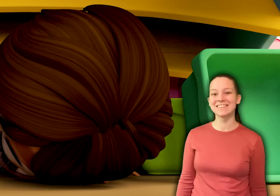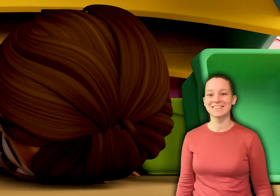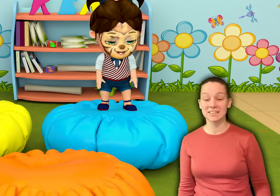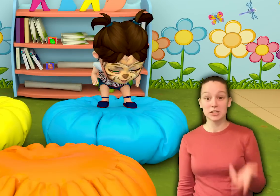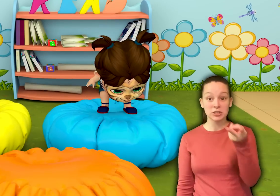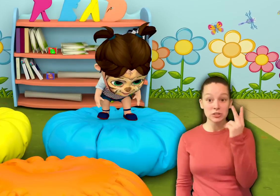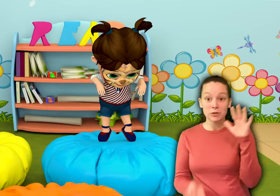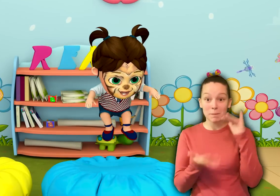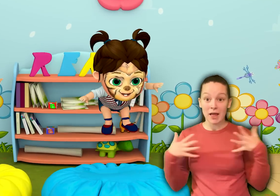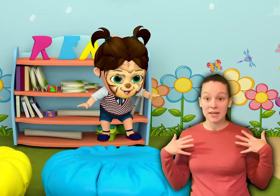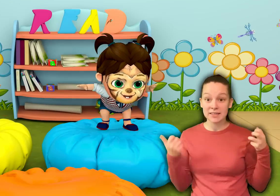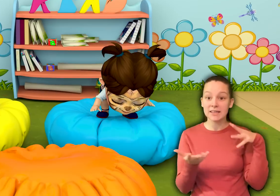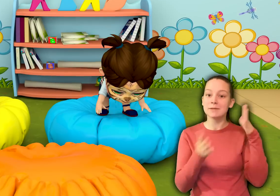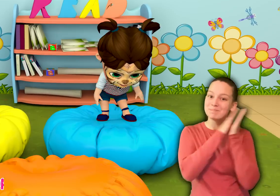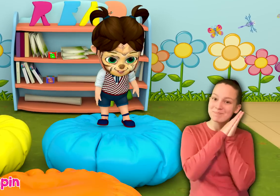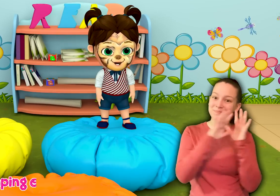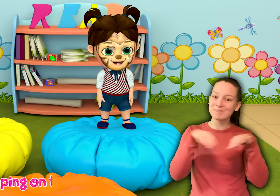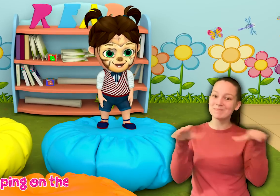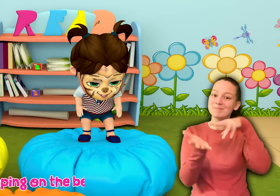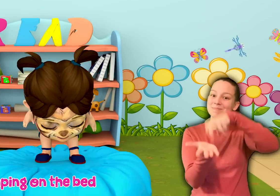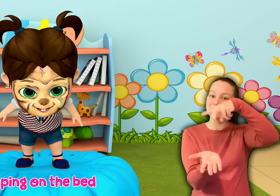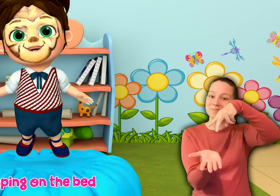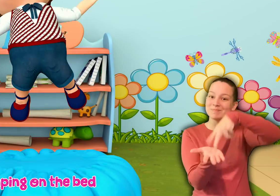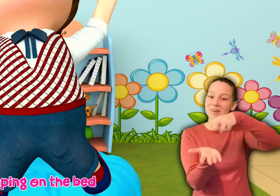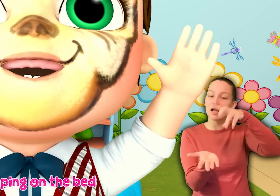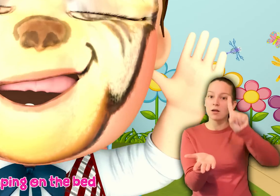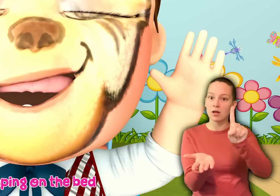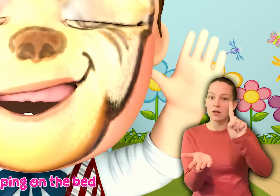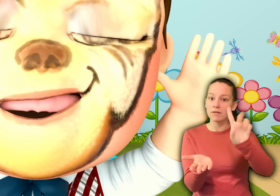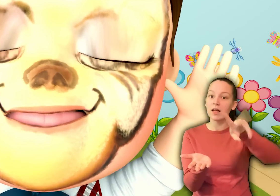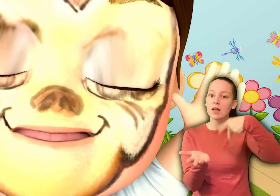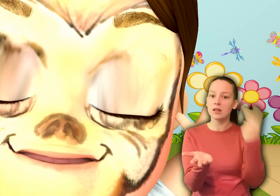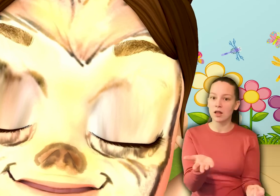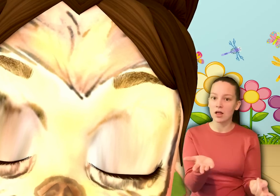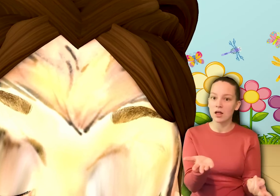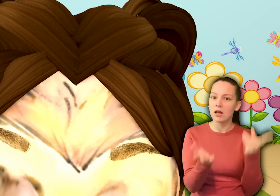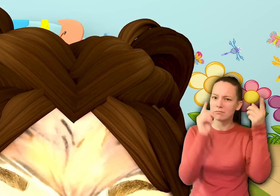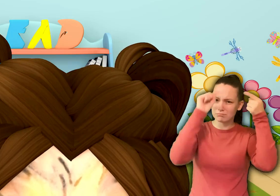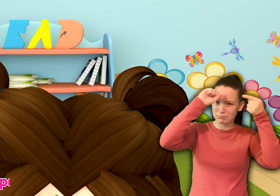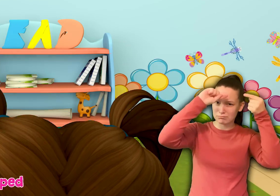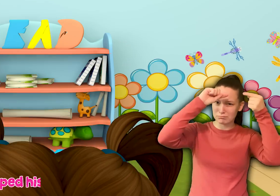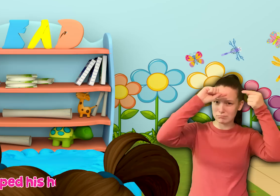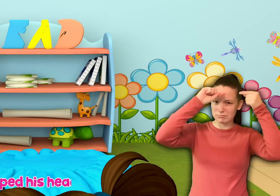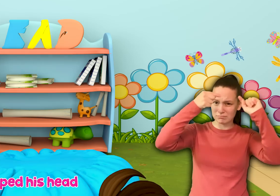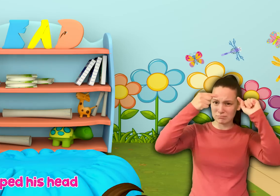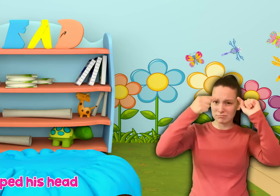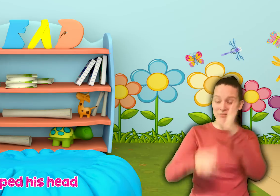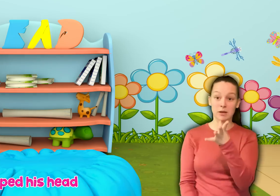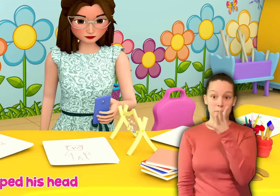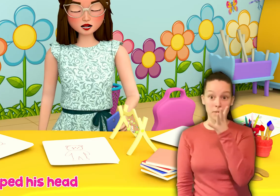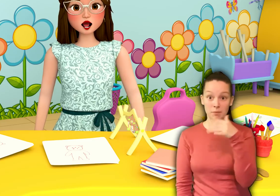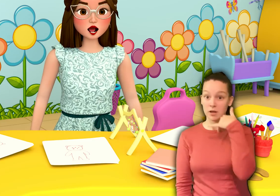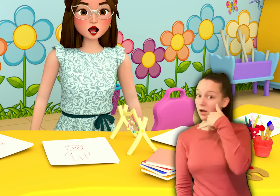bed two little monkeys jumping on the bed one fell off and bumped